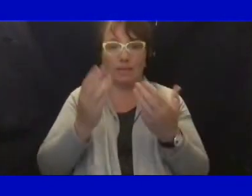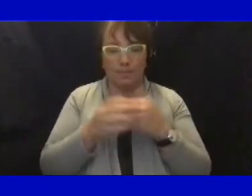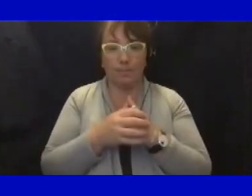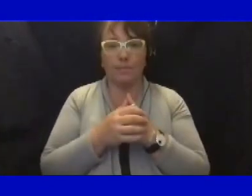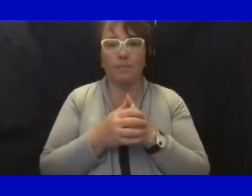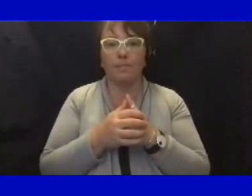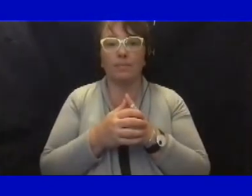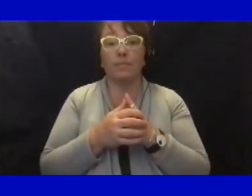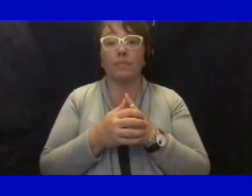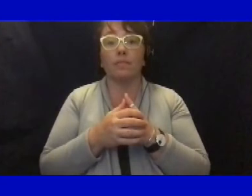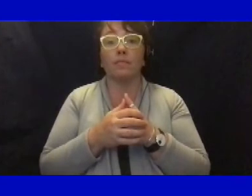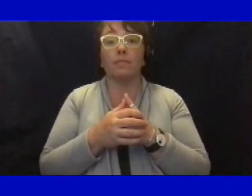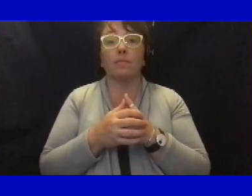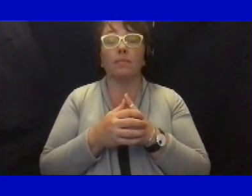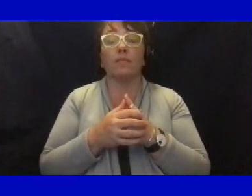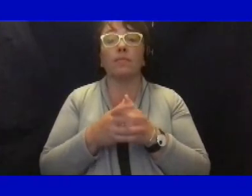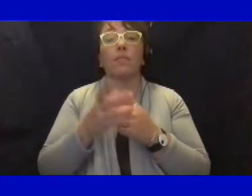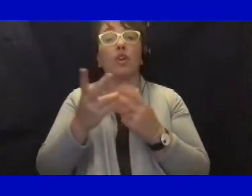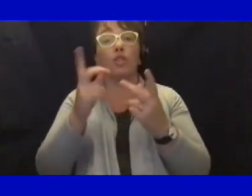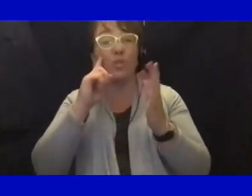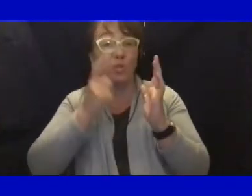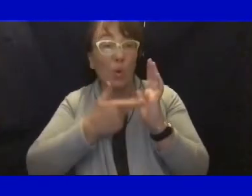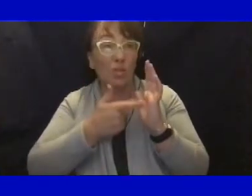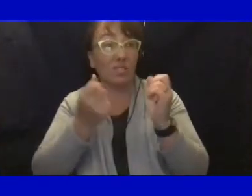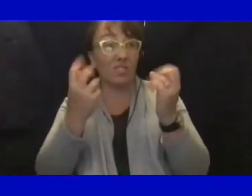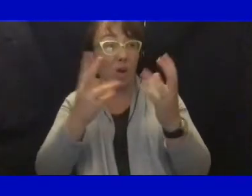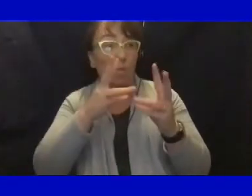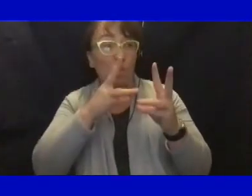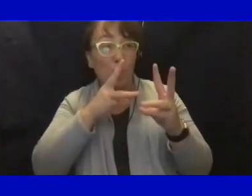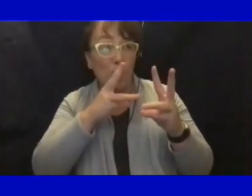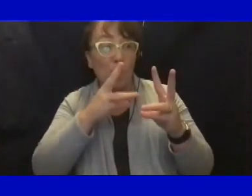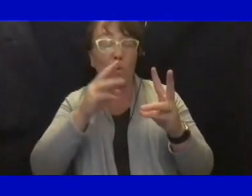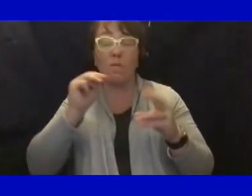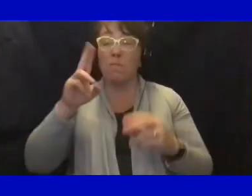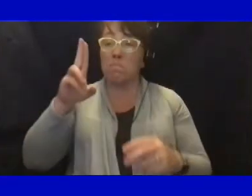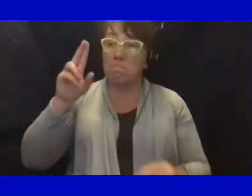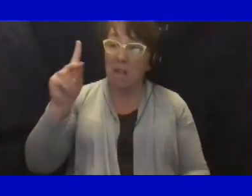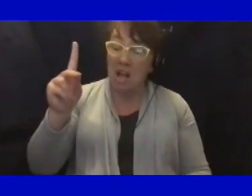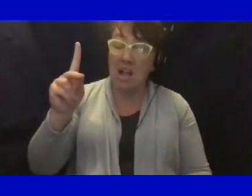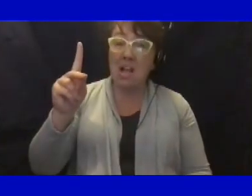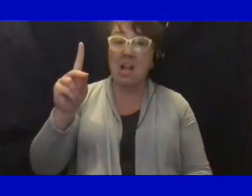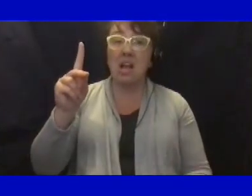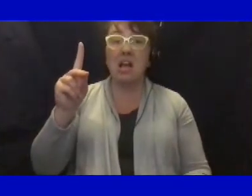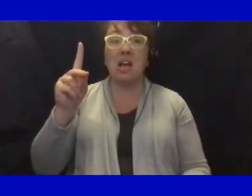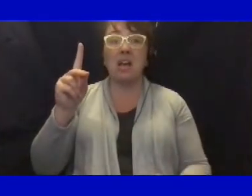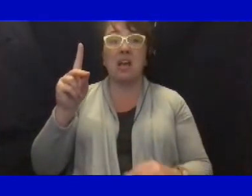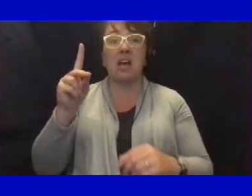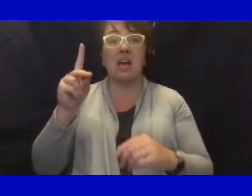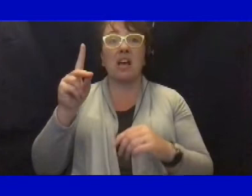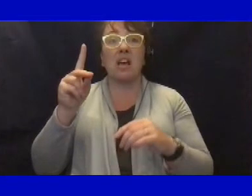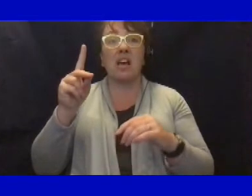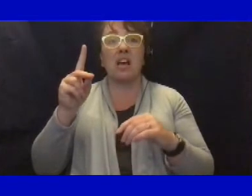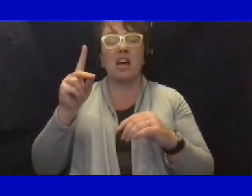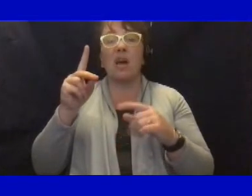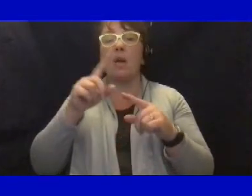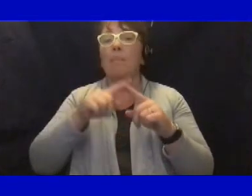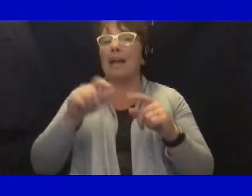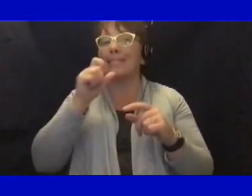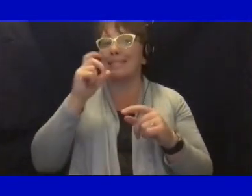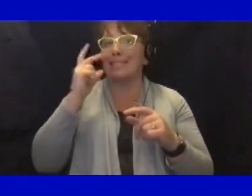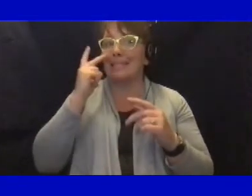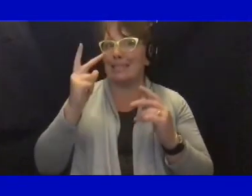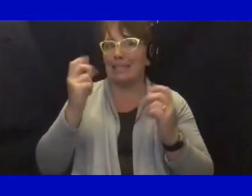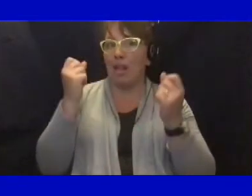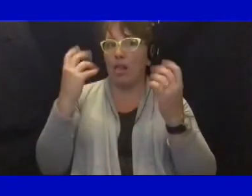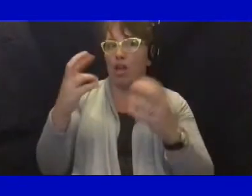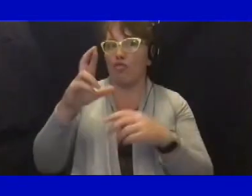probably what you saw was a lot of water, you saw a lot of mud, you saw a lot of vegetation. What you didn't see was a lot of rock. And